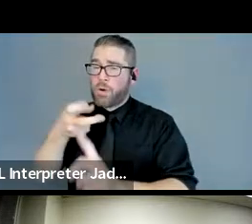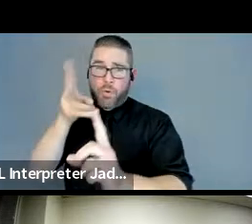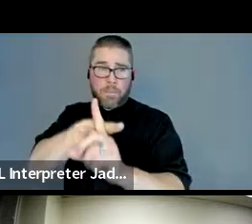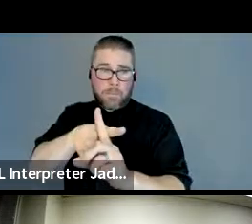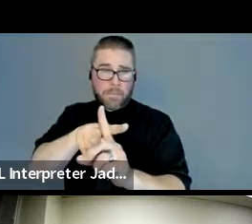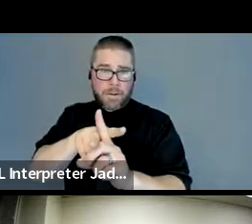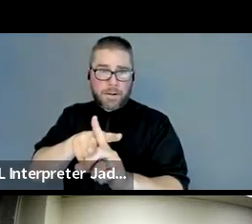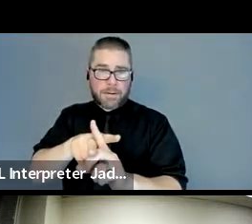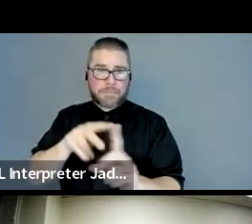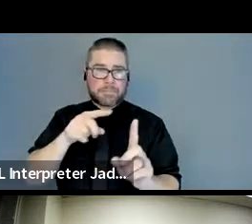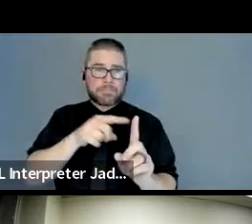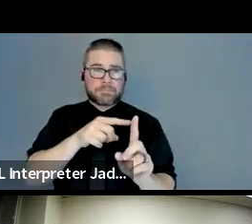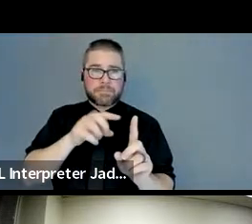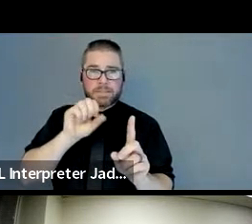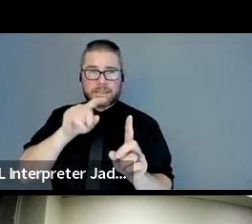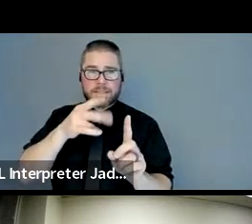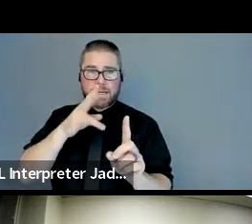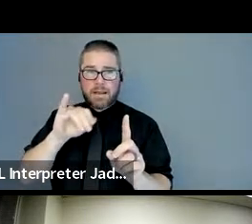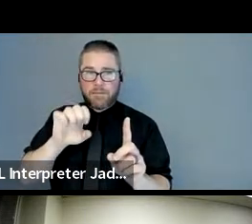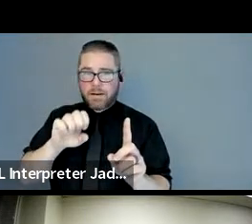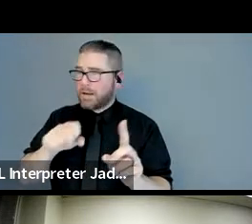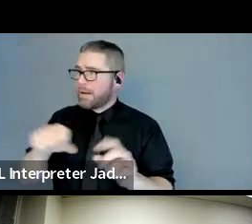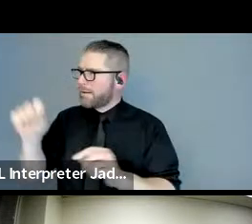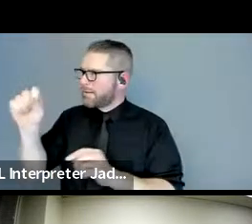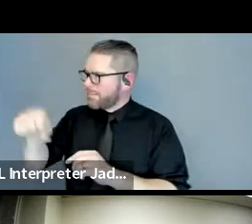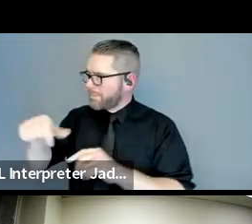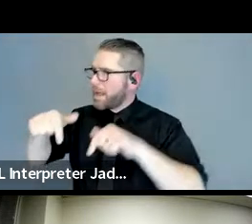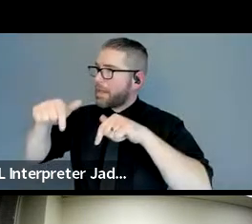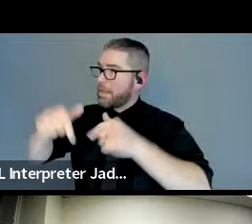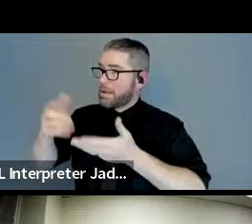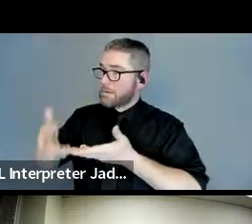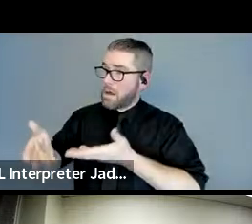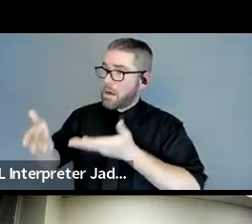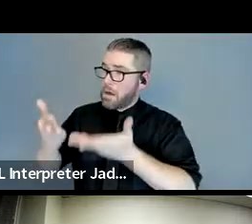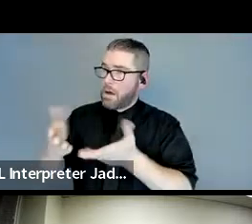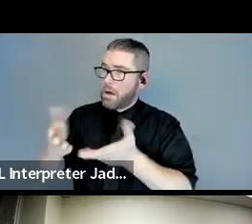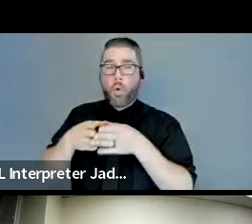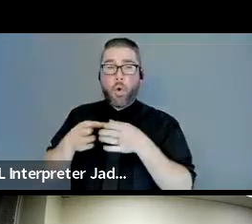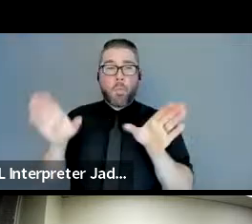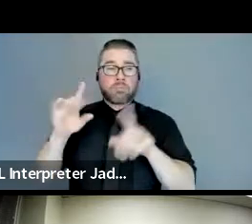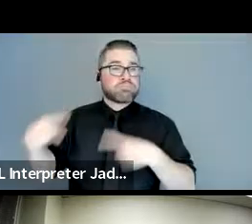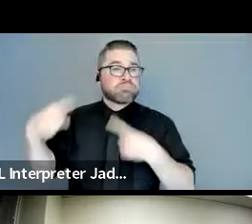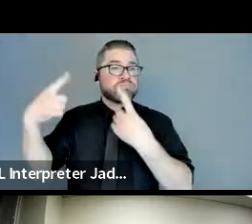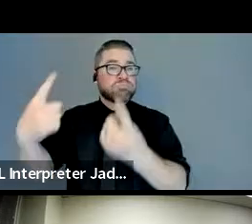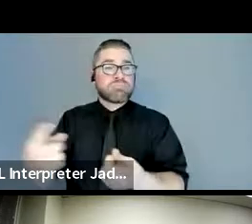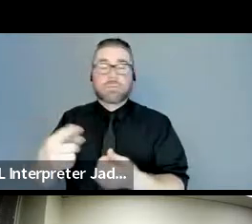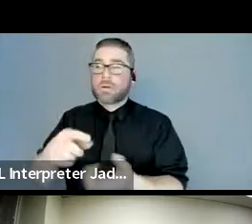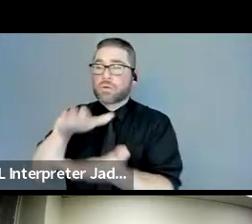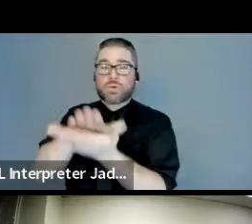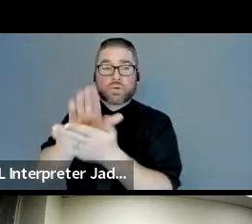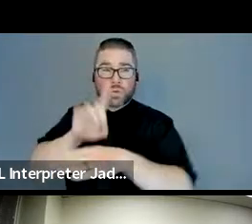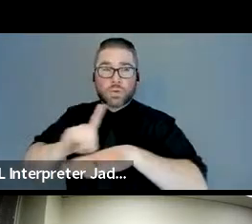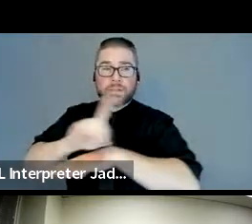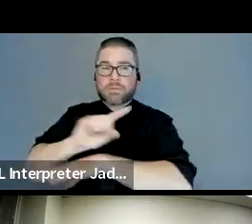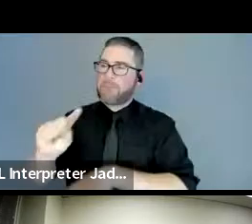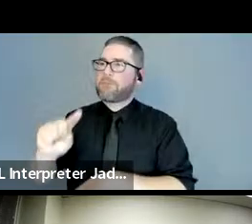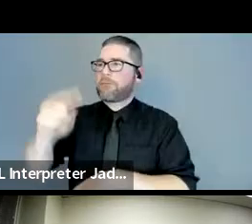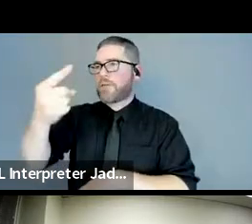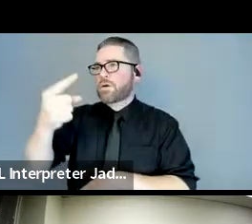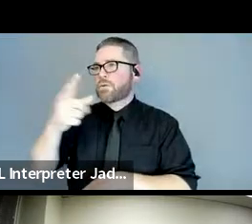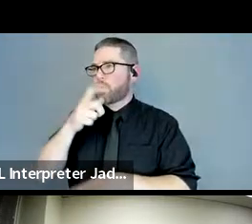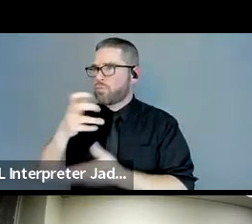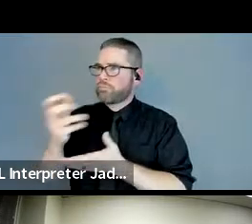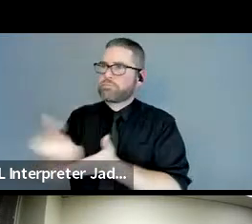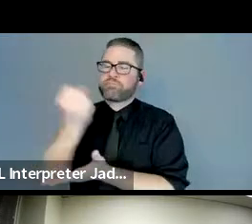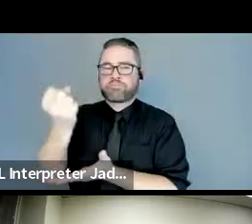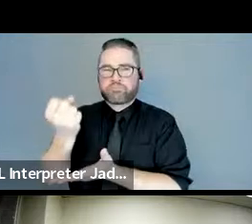I'm glad you brought that up, Margot. This measure has been open for quite some time, and the school district is the first to kind of take advantage of it. And so